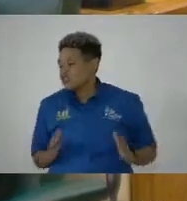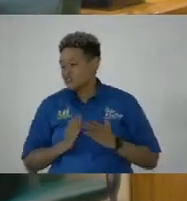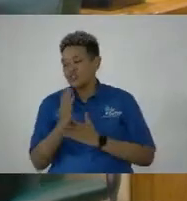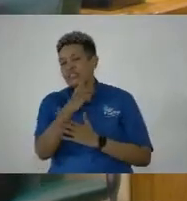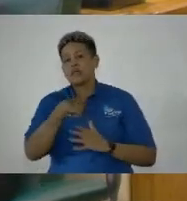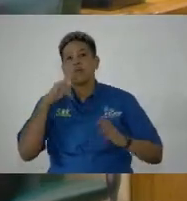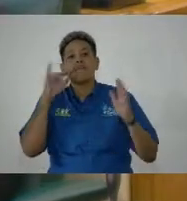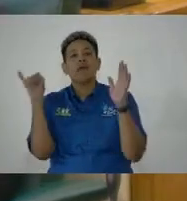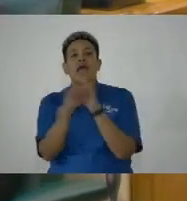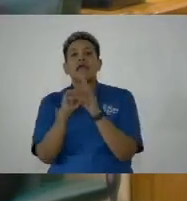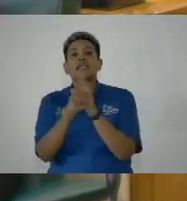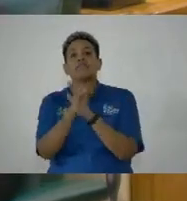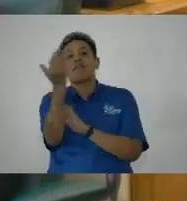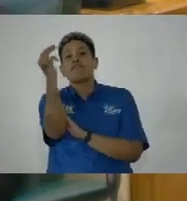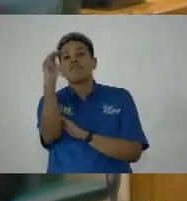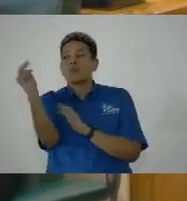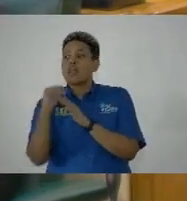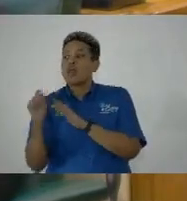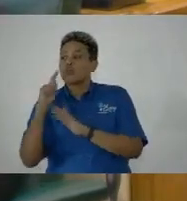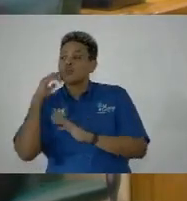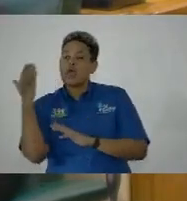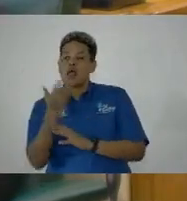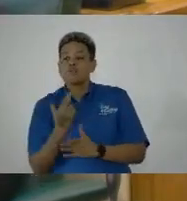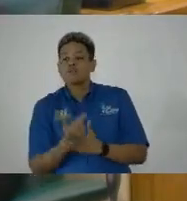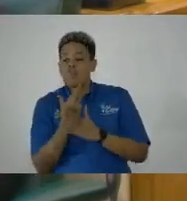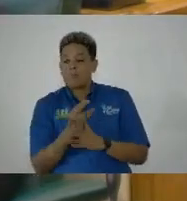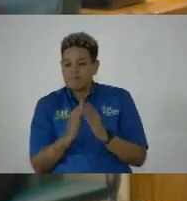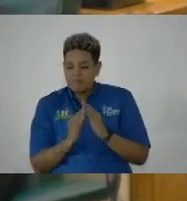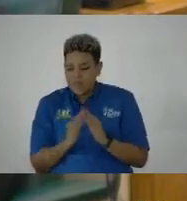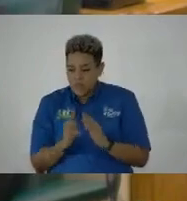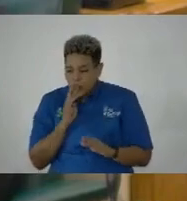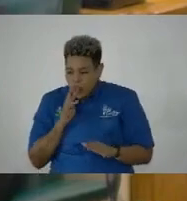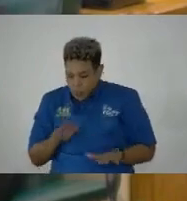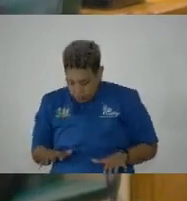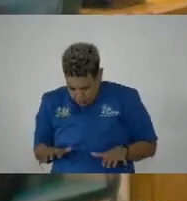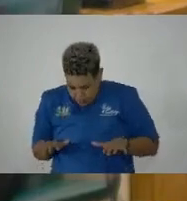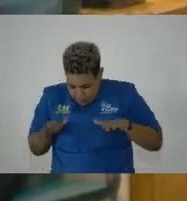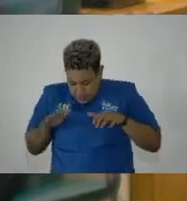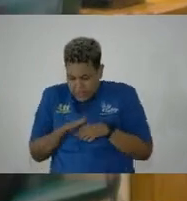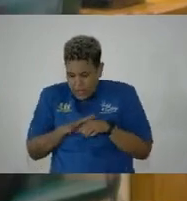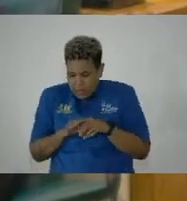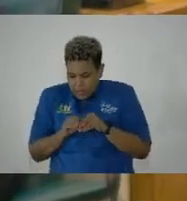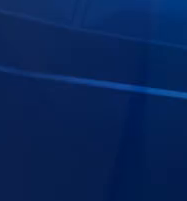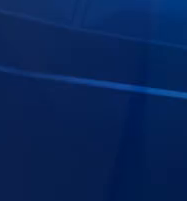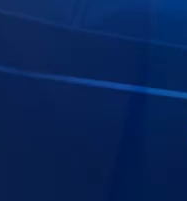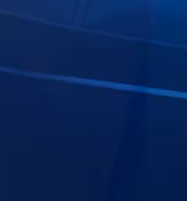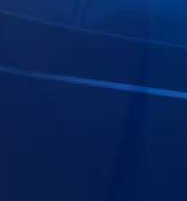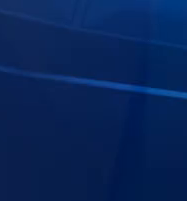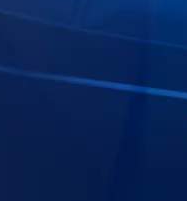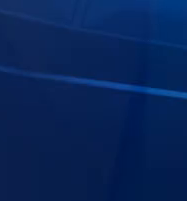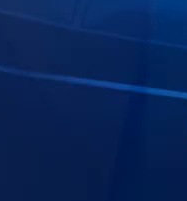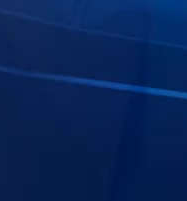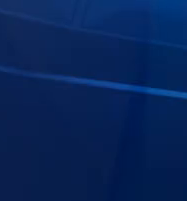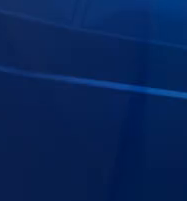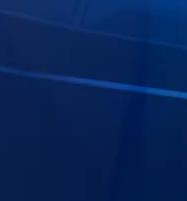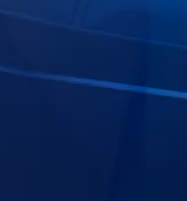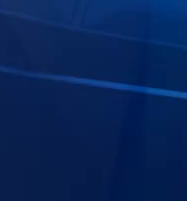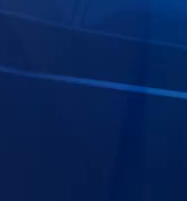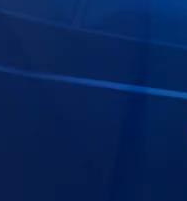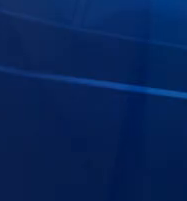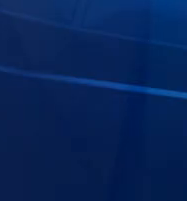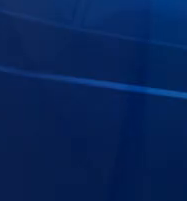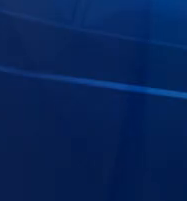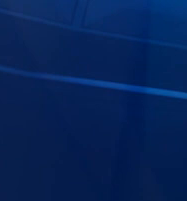identified $15 million to rehabilitate catchment areas across Jamaica. In addition to these interventions,